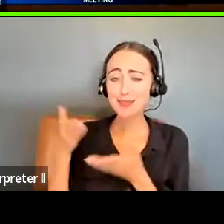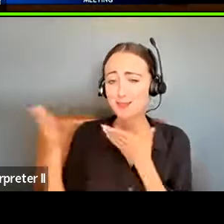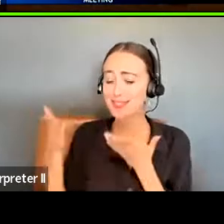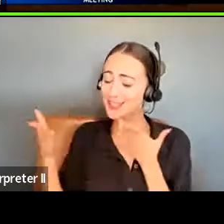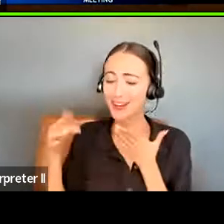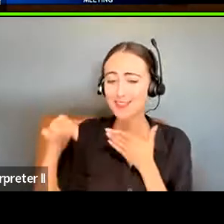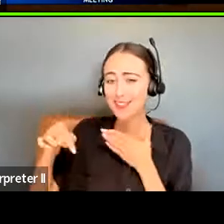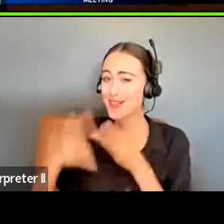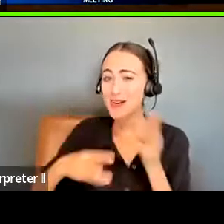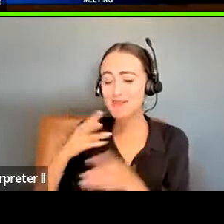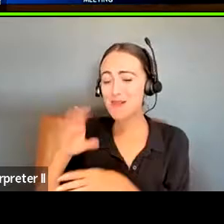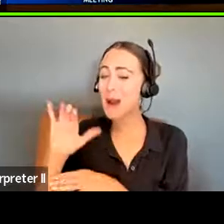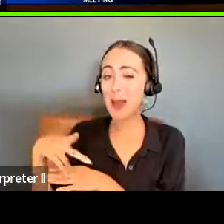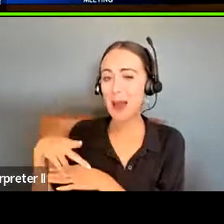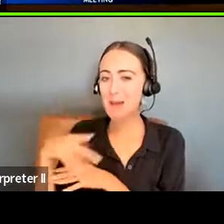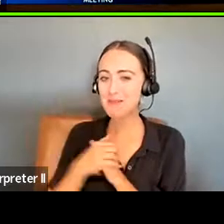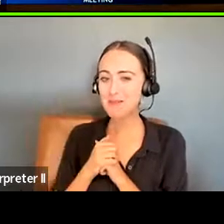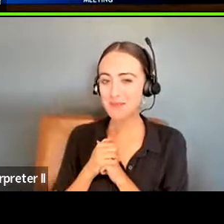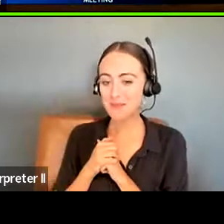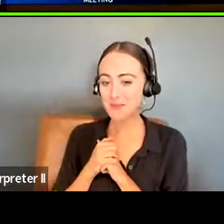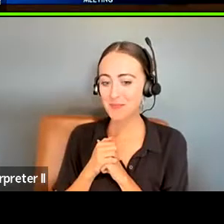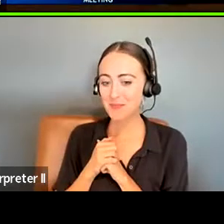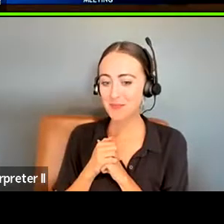for the World Cup under this bill?